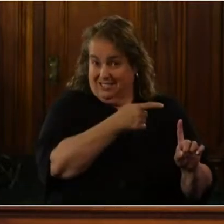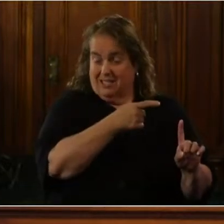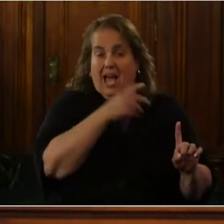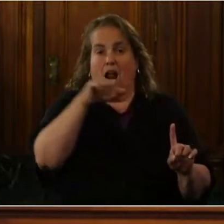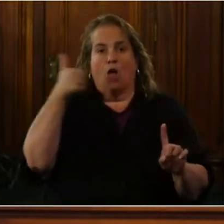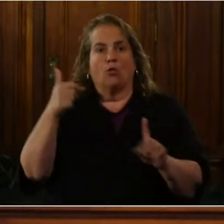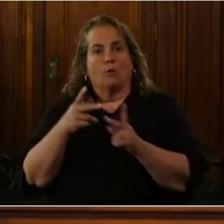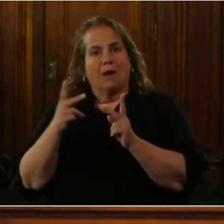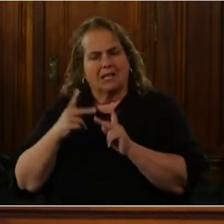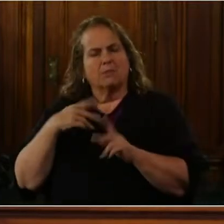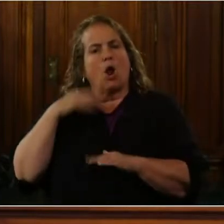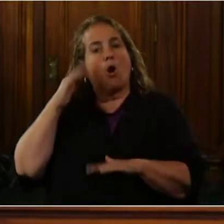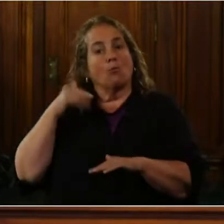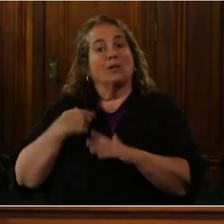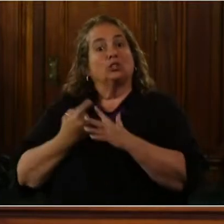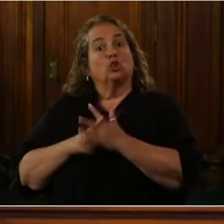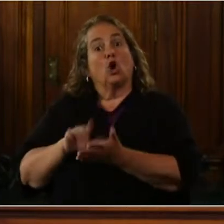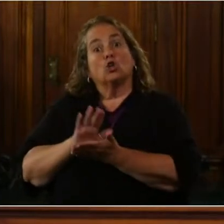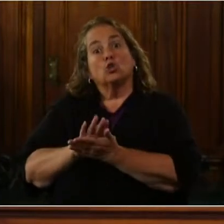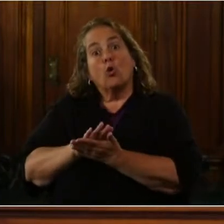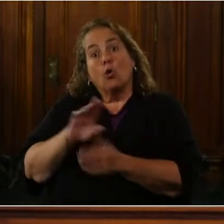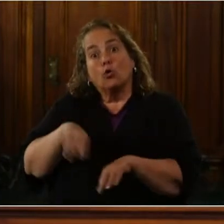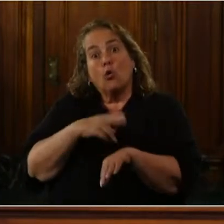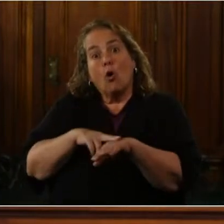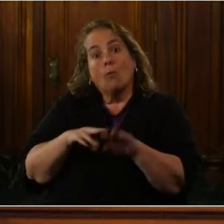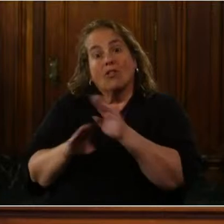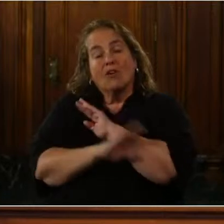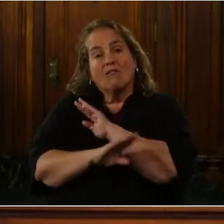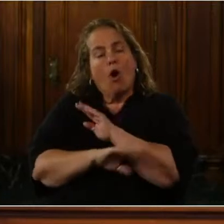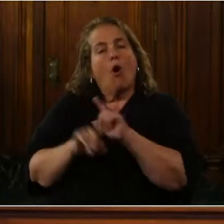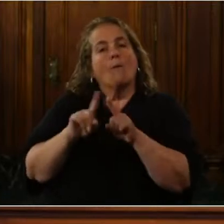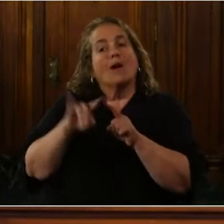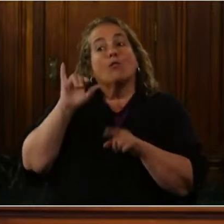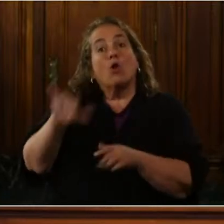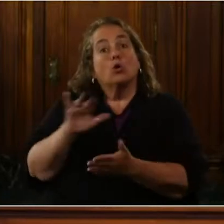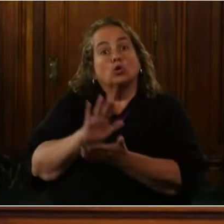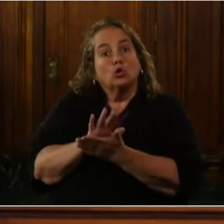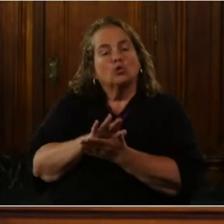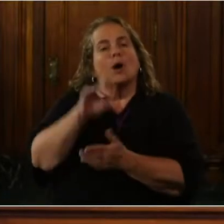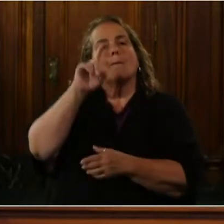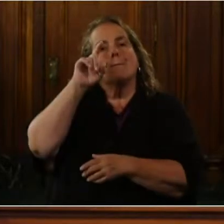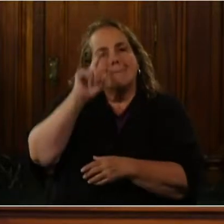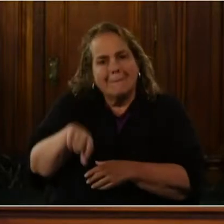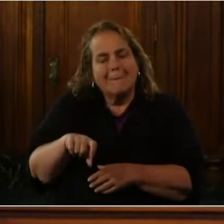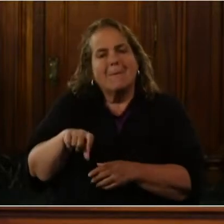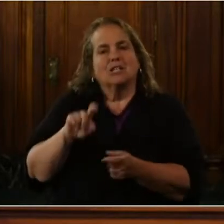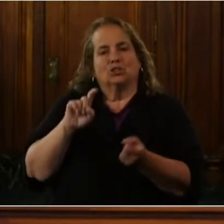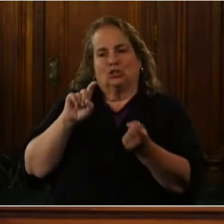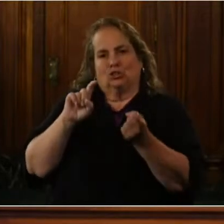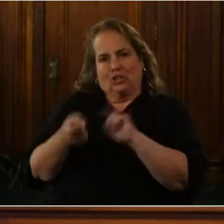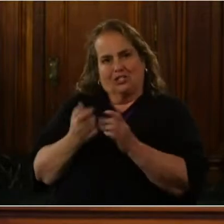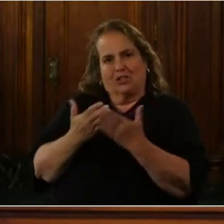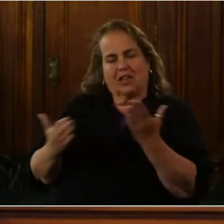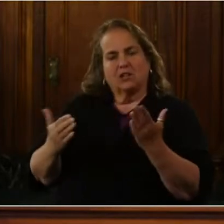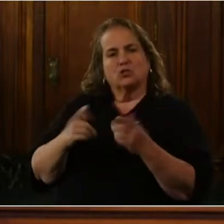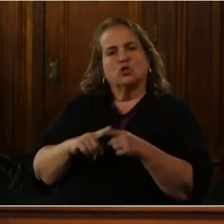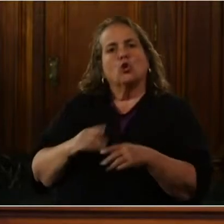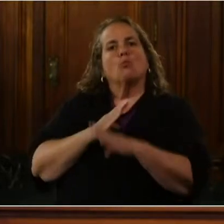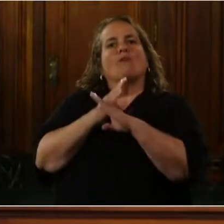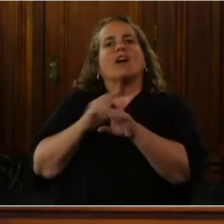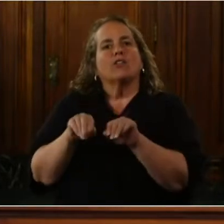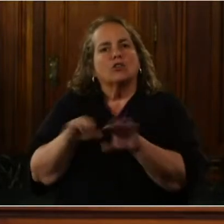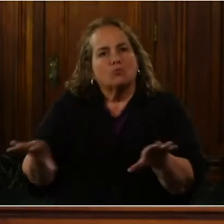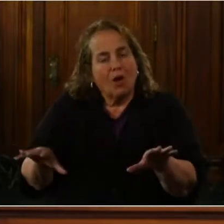start school normally in the fall, but those schools that are willing to embrace the things you need to do to prevent the spread are likely going to be able